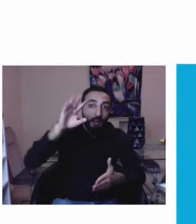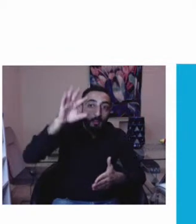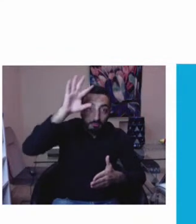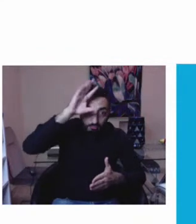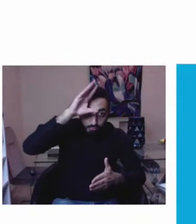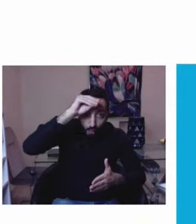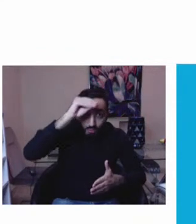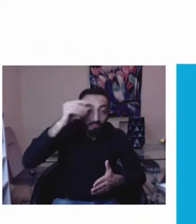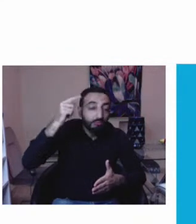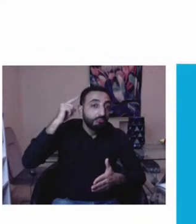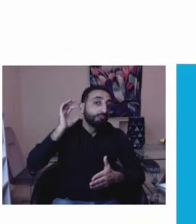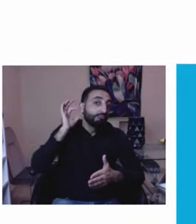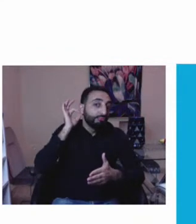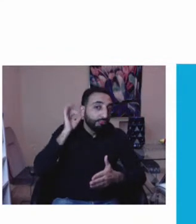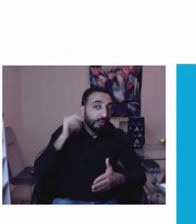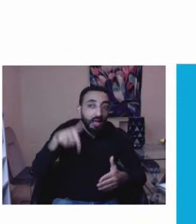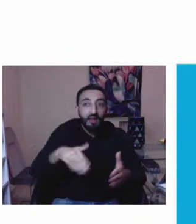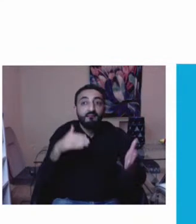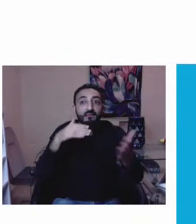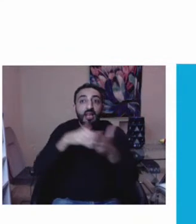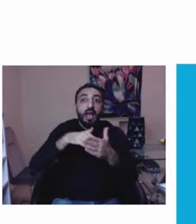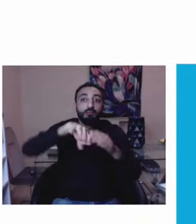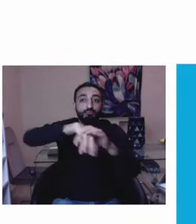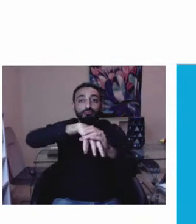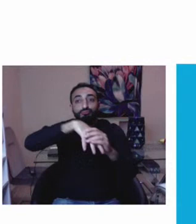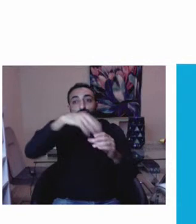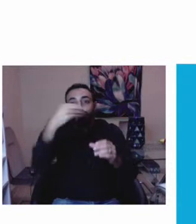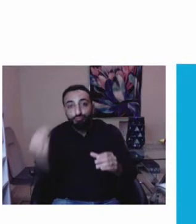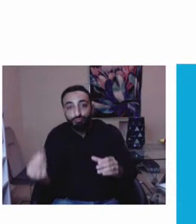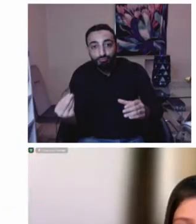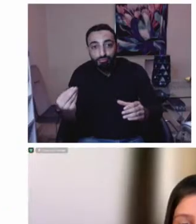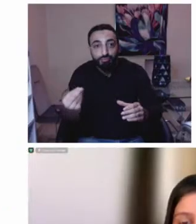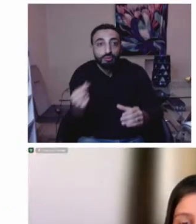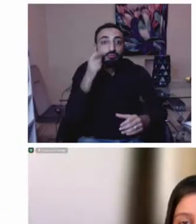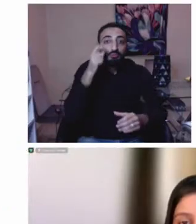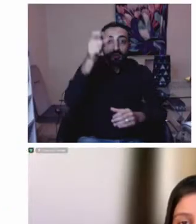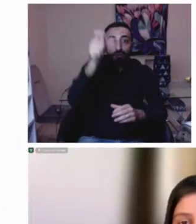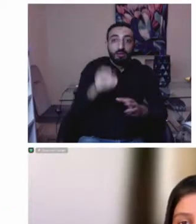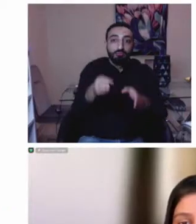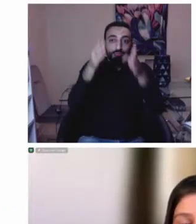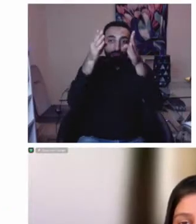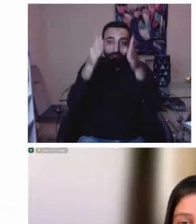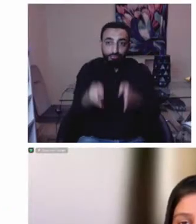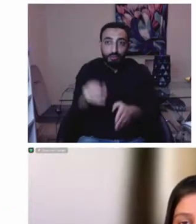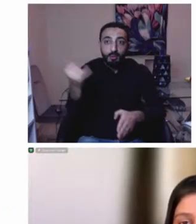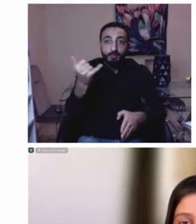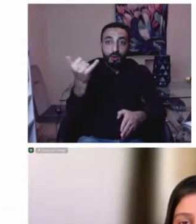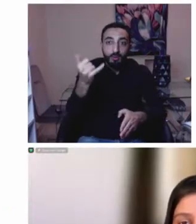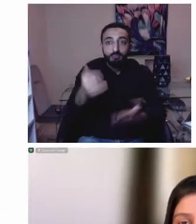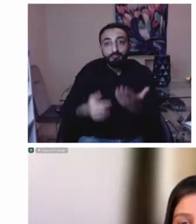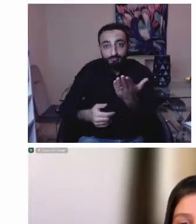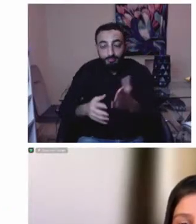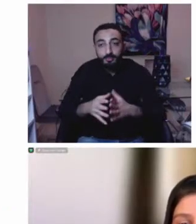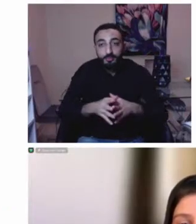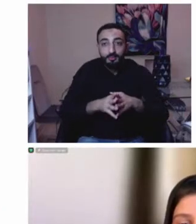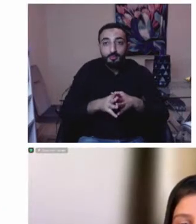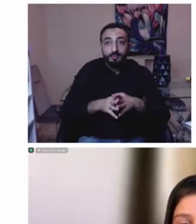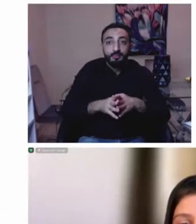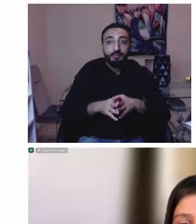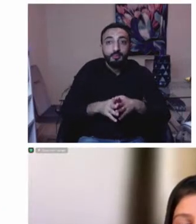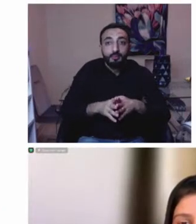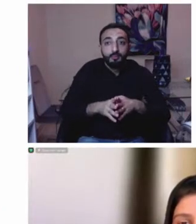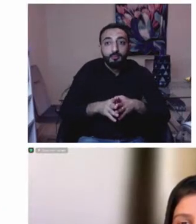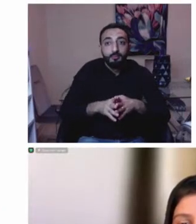wrap up for us to Sumaya Agrawal, Youth and Peace, Youth for Peace International in